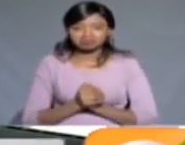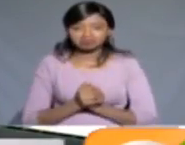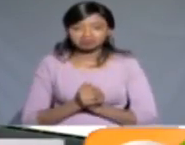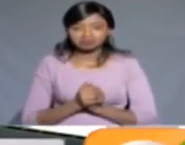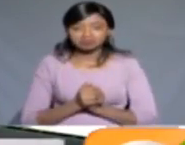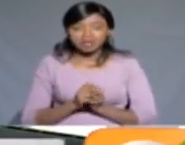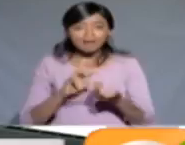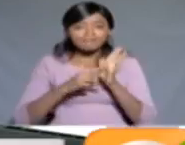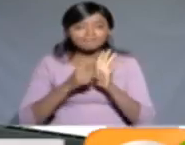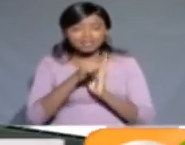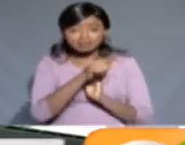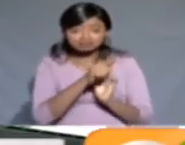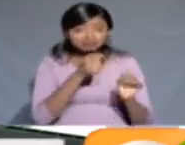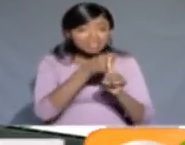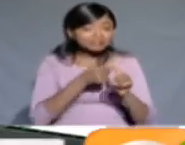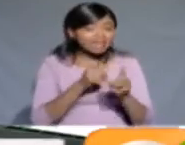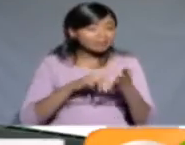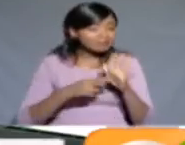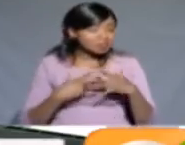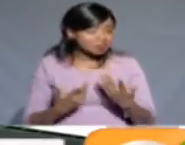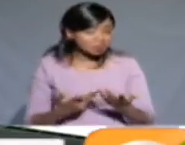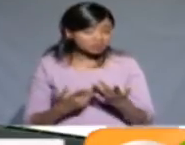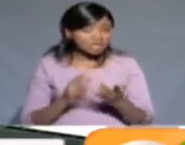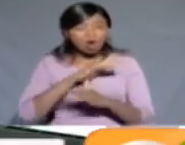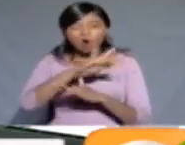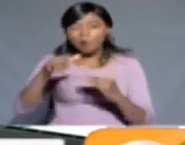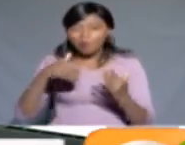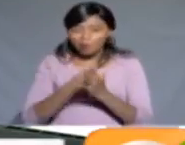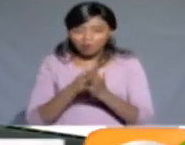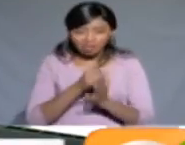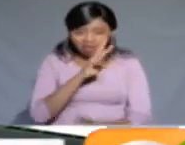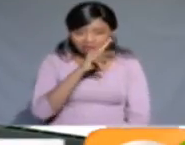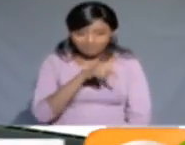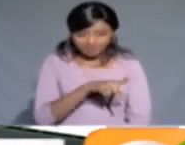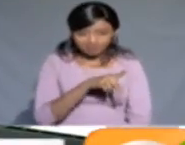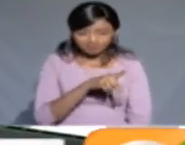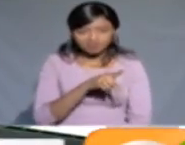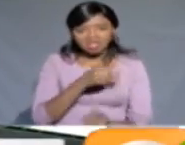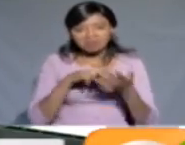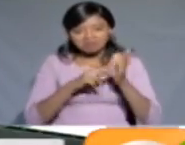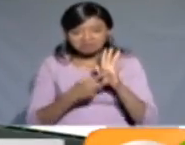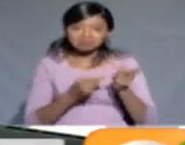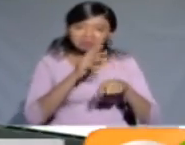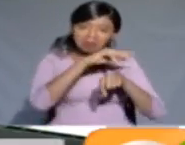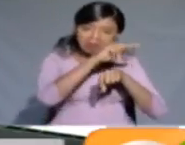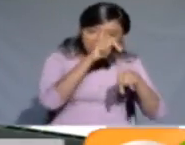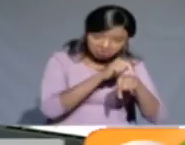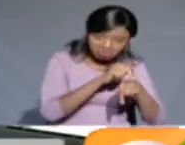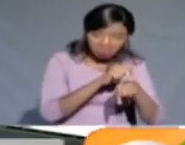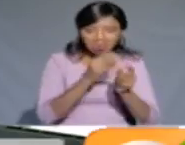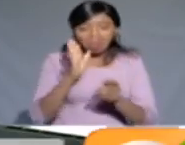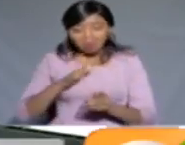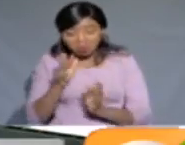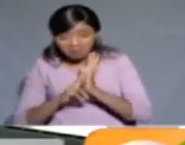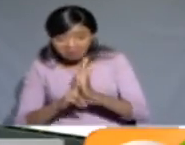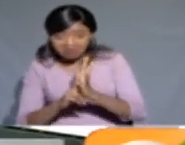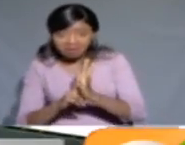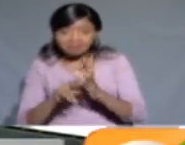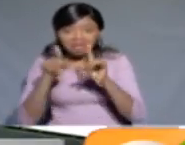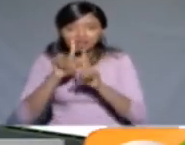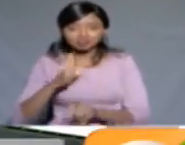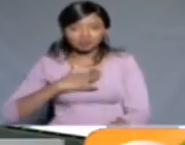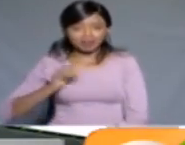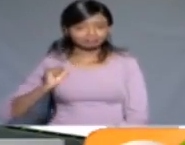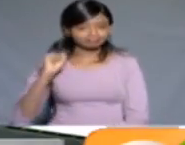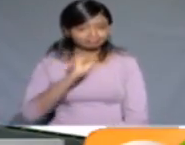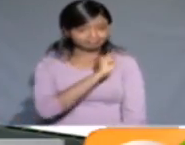term Member of Parliament here, by the way, refers to all members, both of the National Assembly, your women rep and your